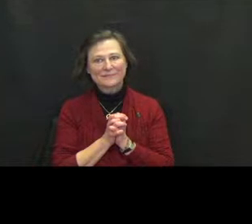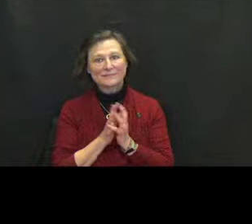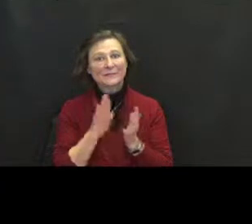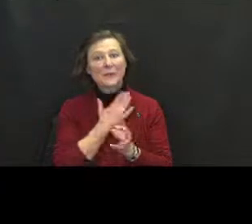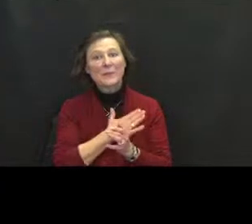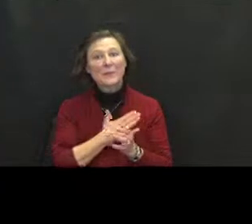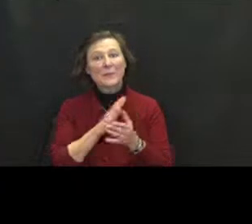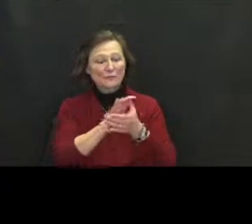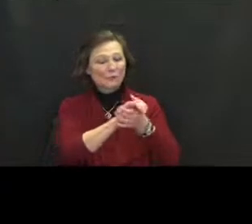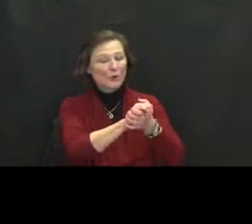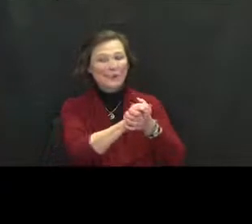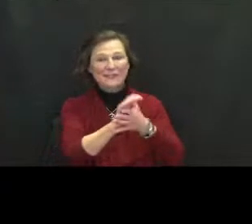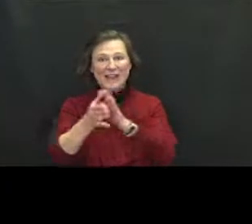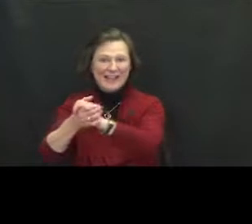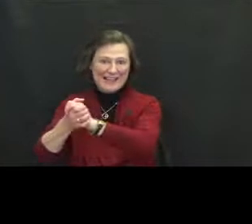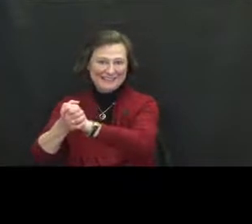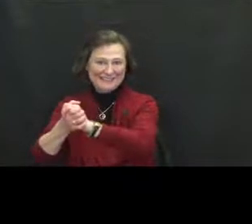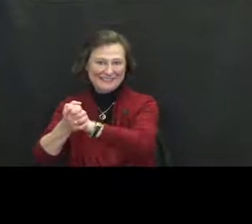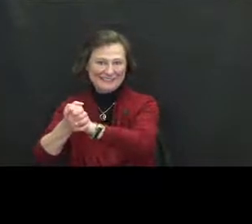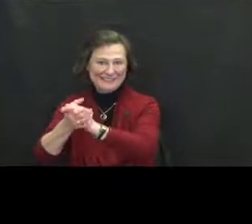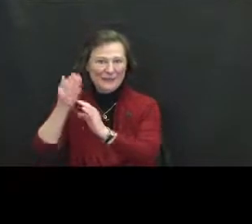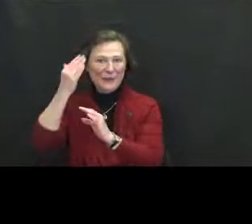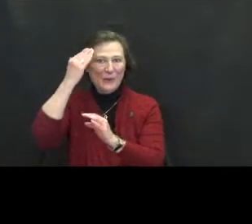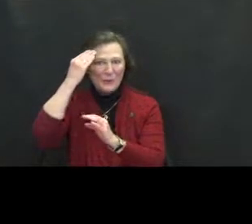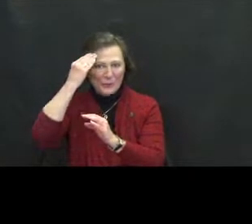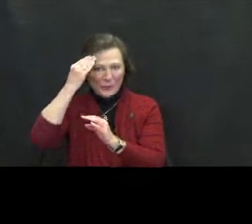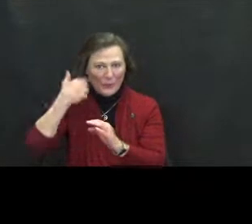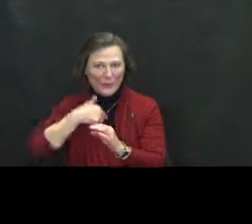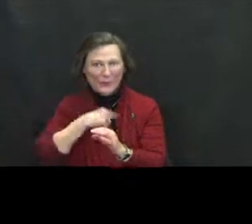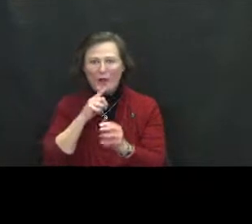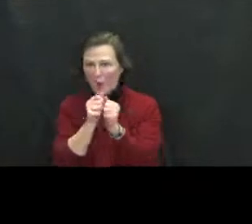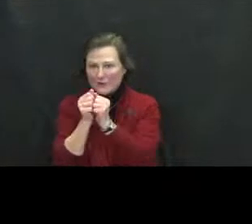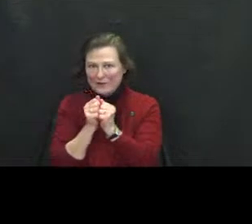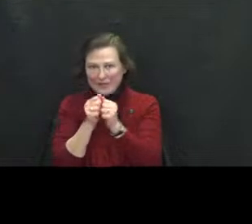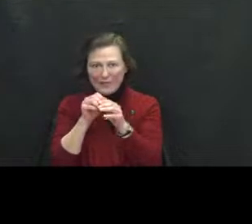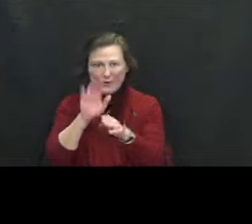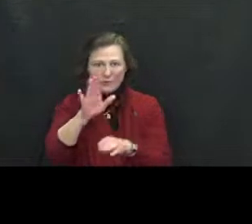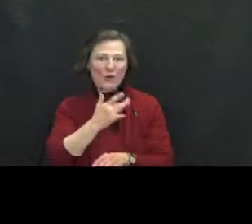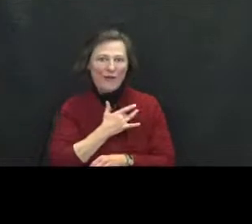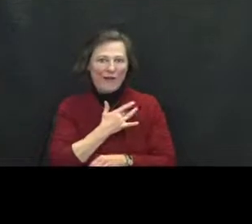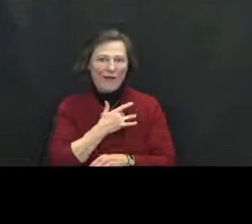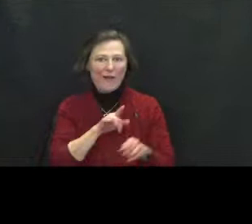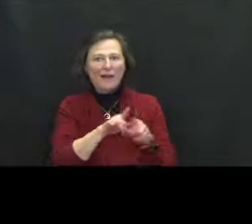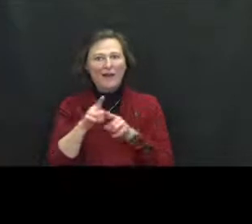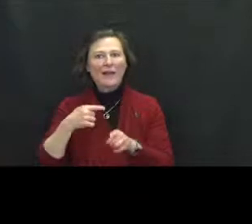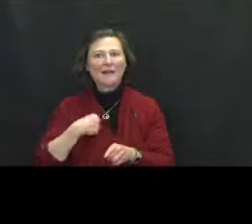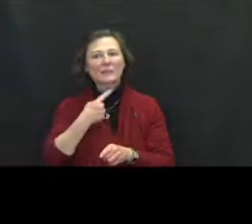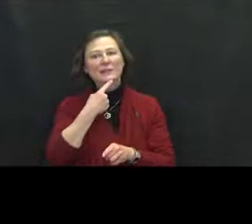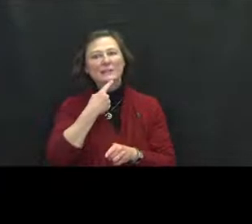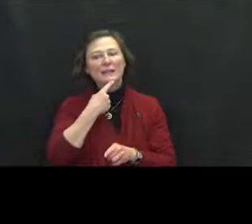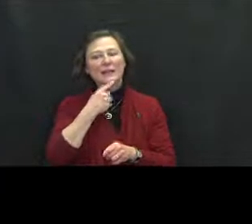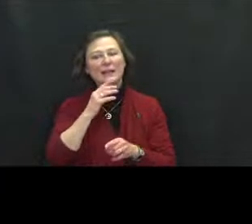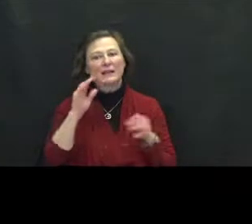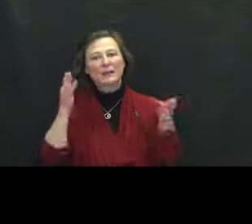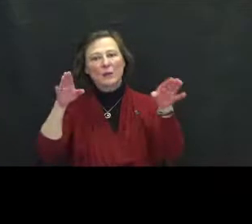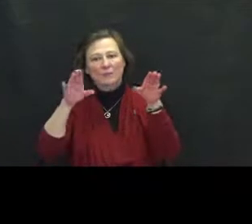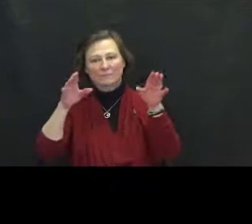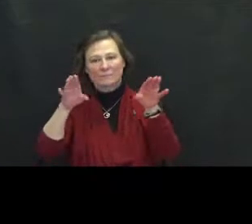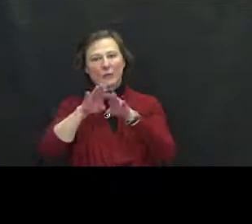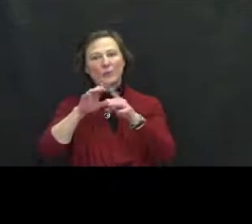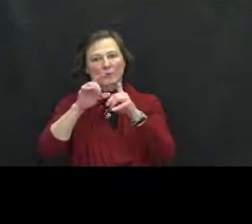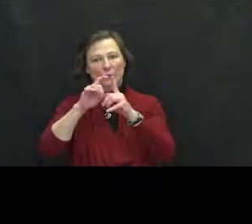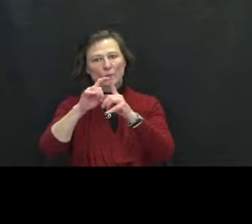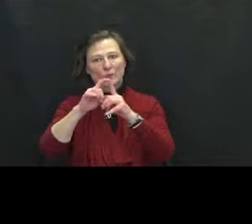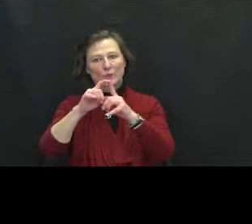Please join hands, knowing that we are together in your hearts as we say our closing words. May